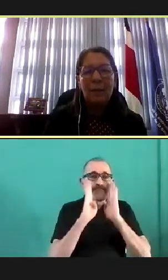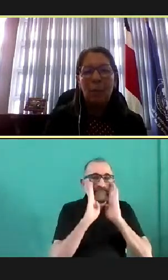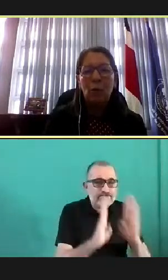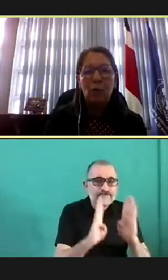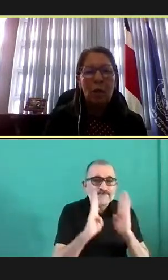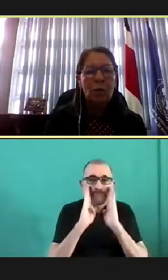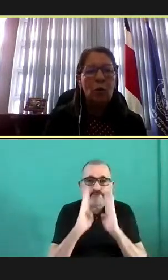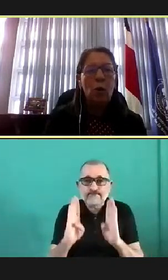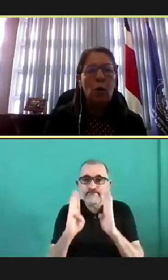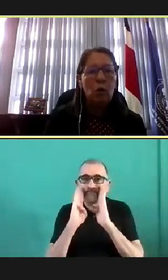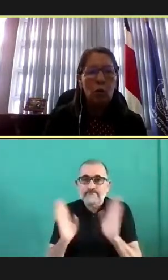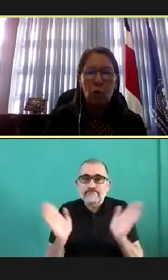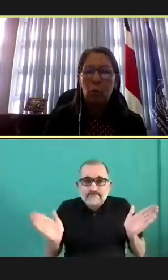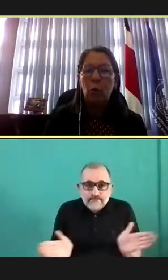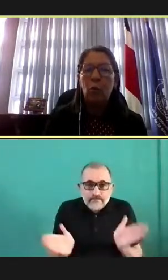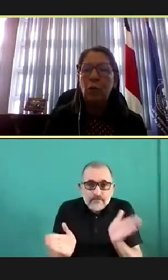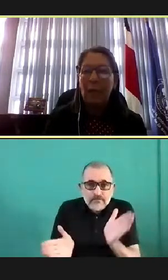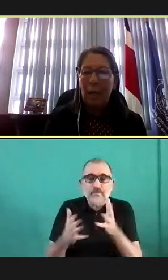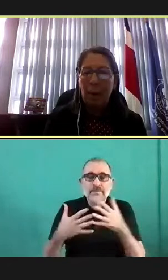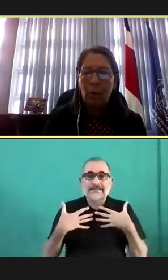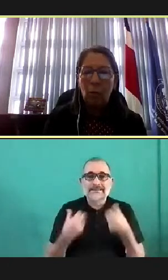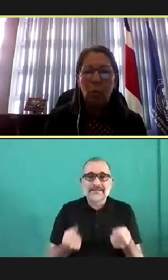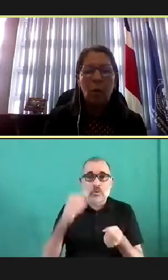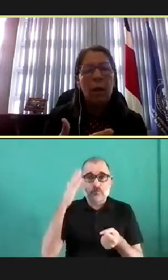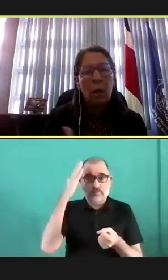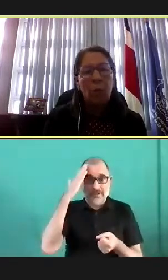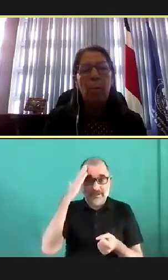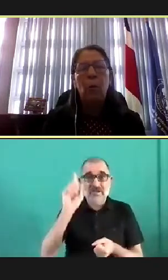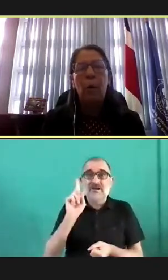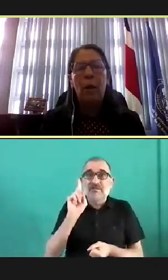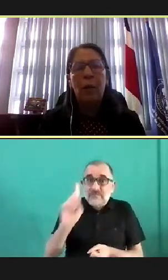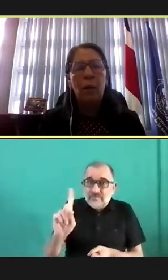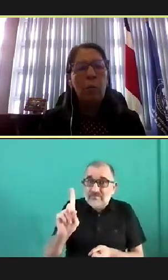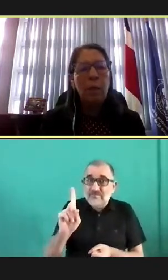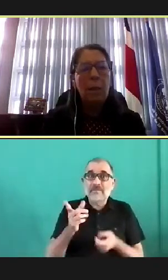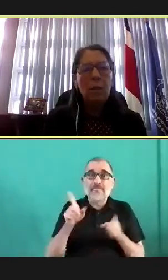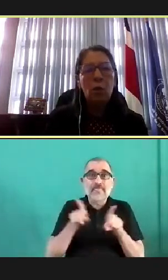resources devoted to preventive measures as well.